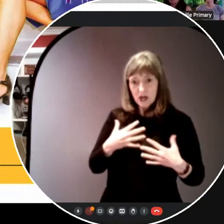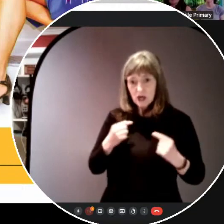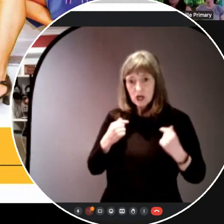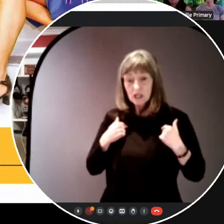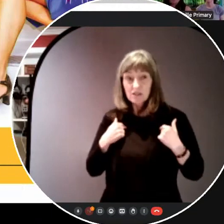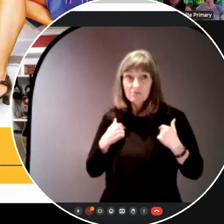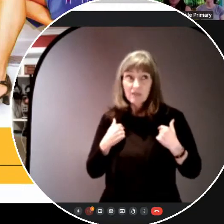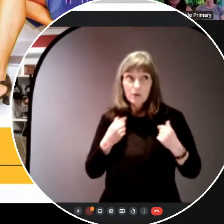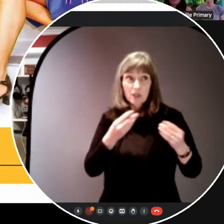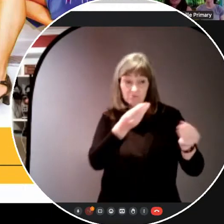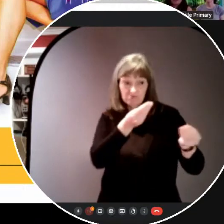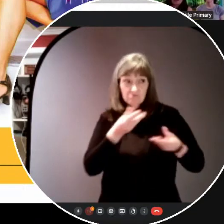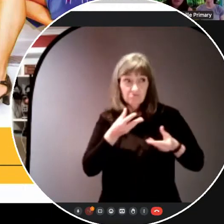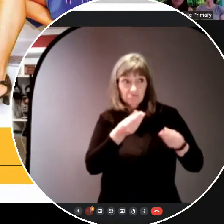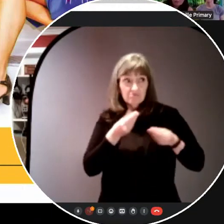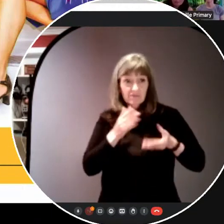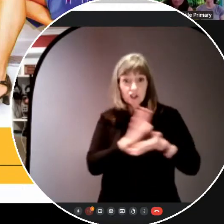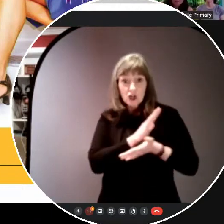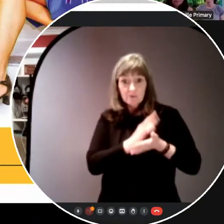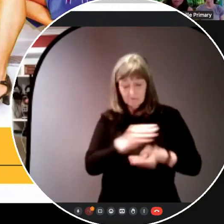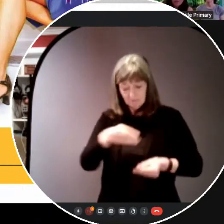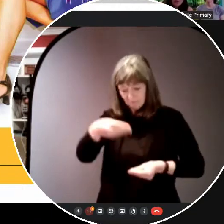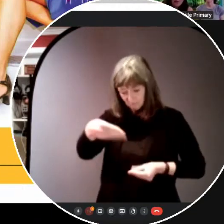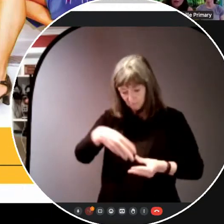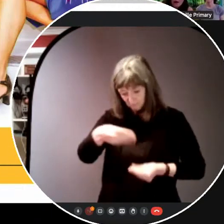about these programs being taken away.